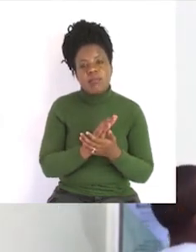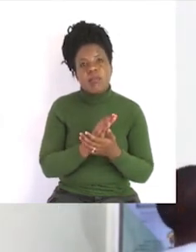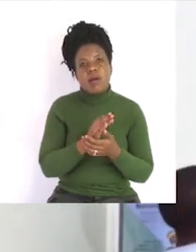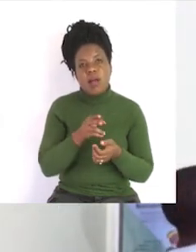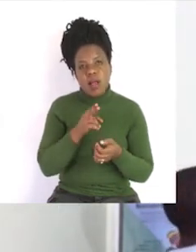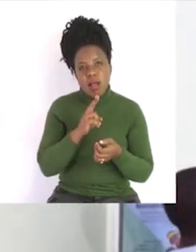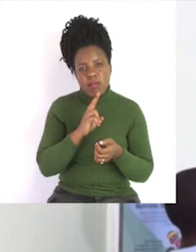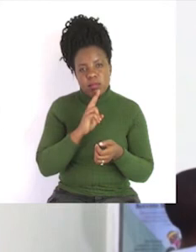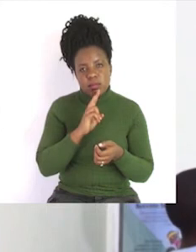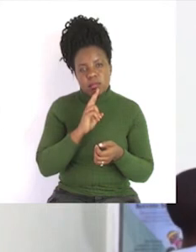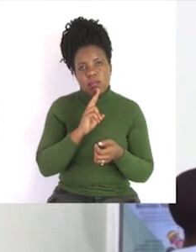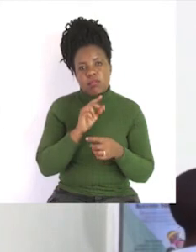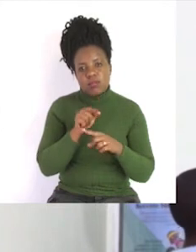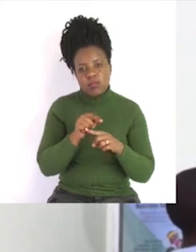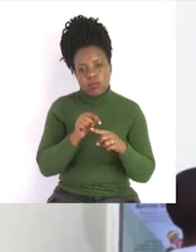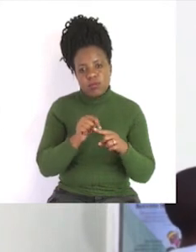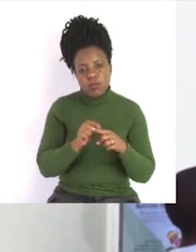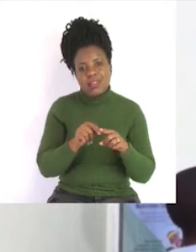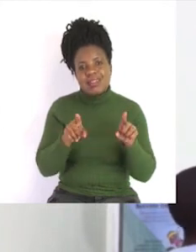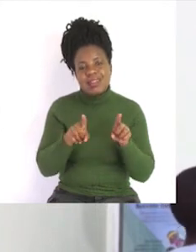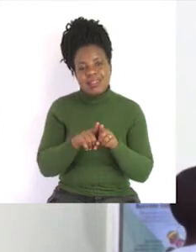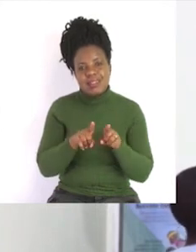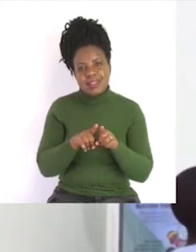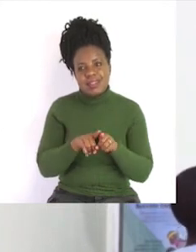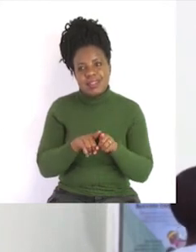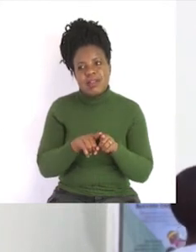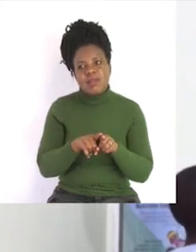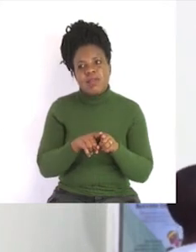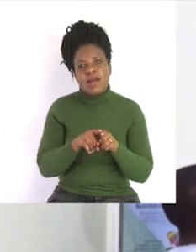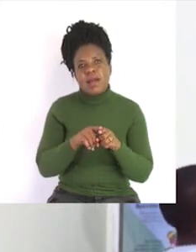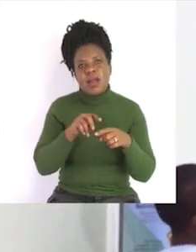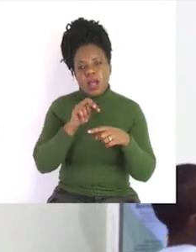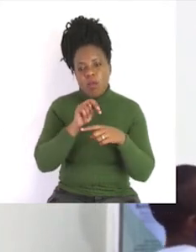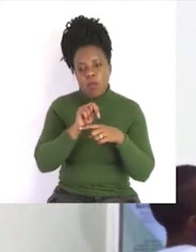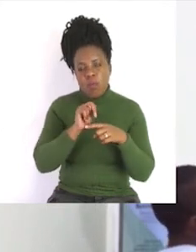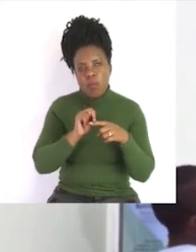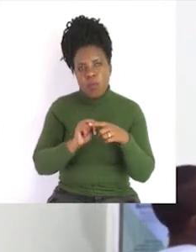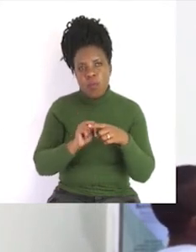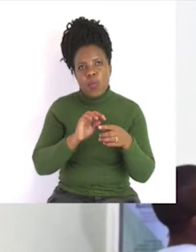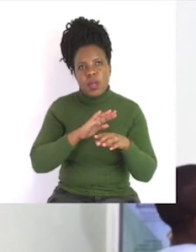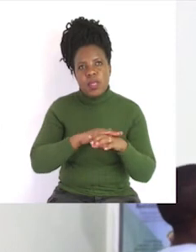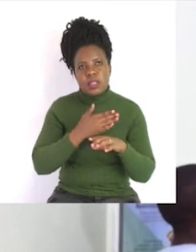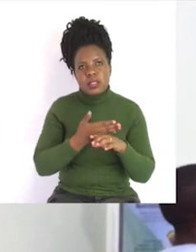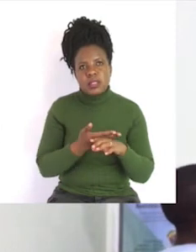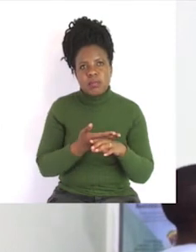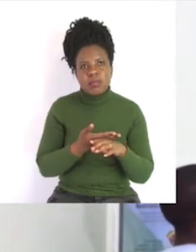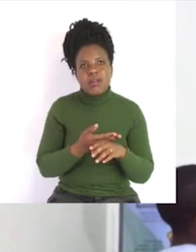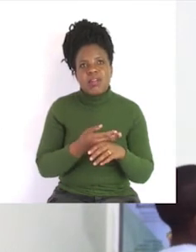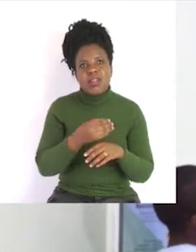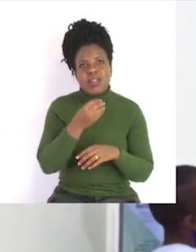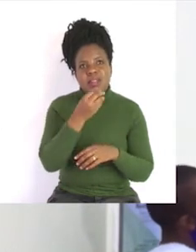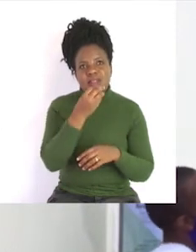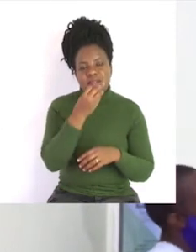example, if I had to say 3 divided by 4, it will look like this.